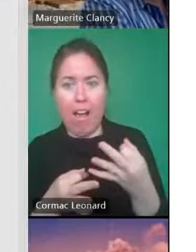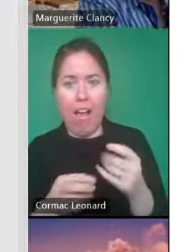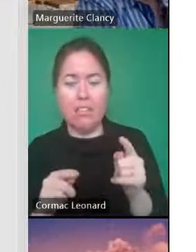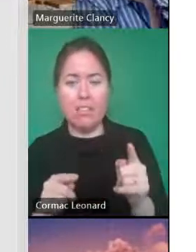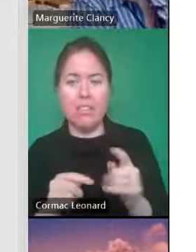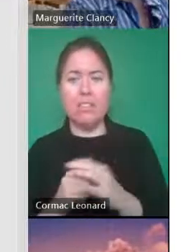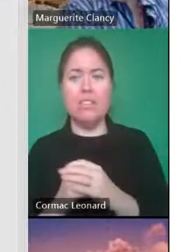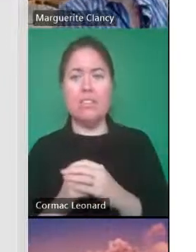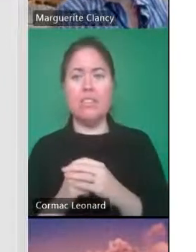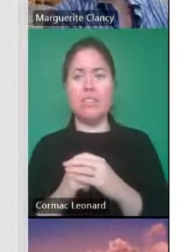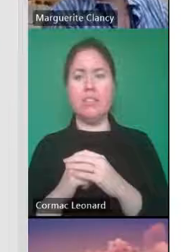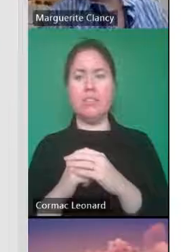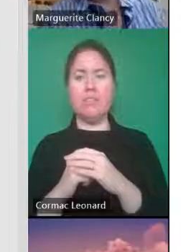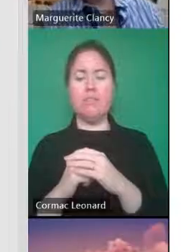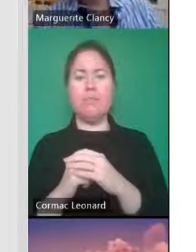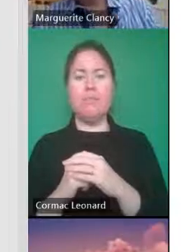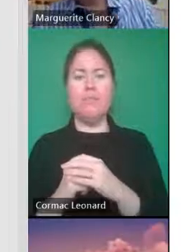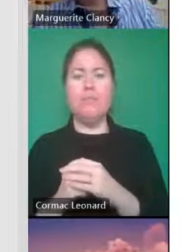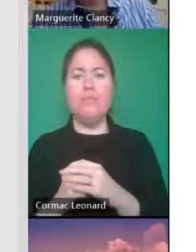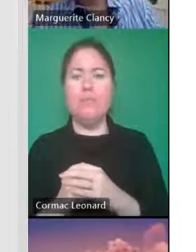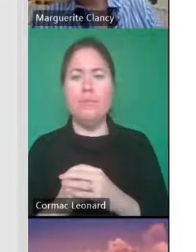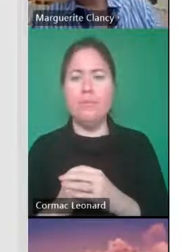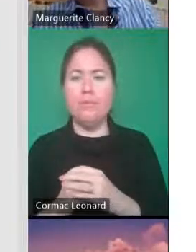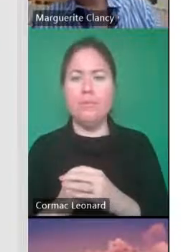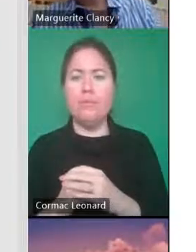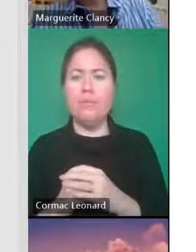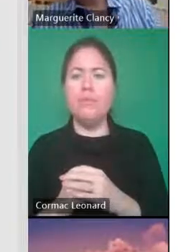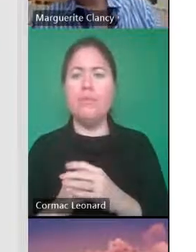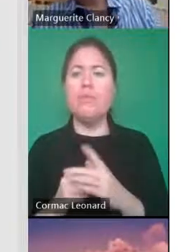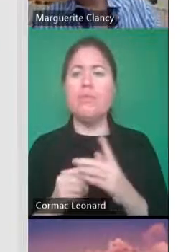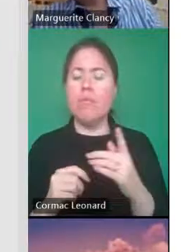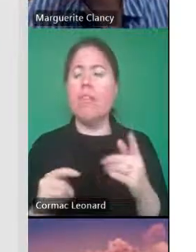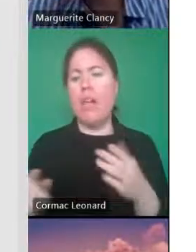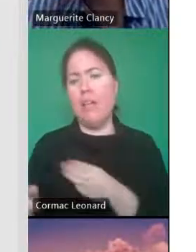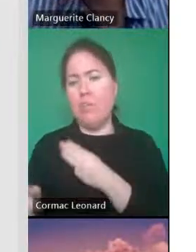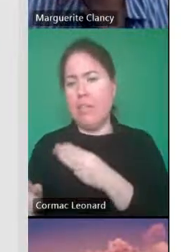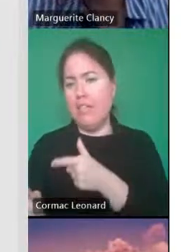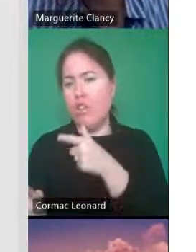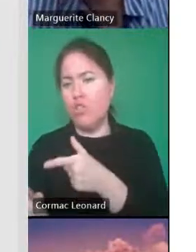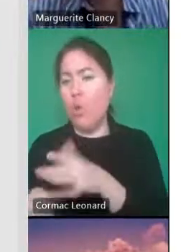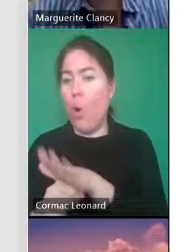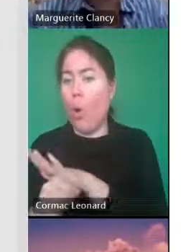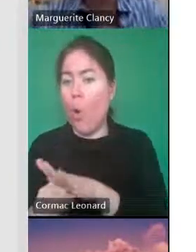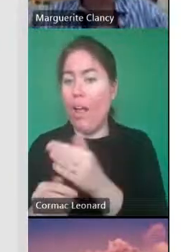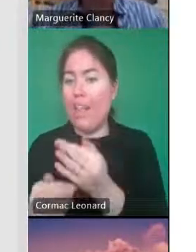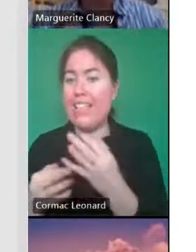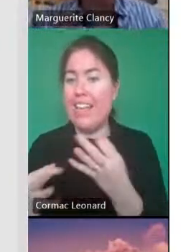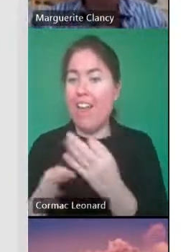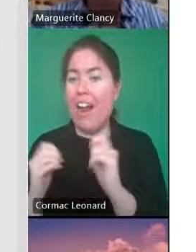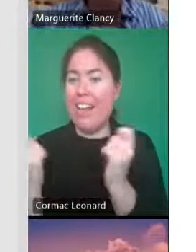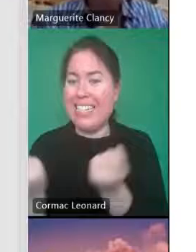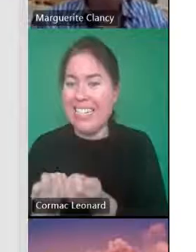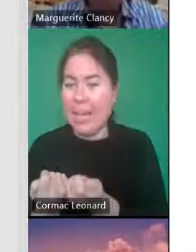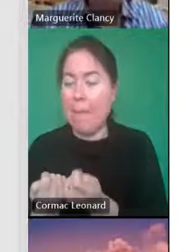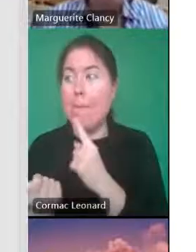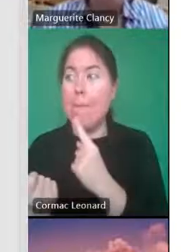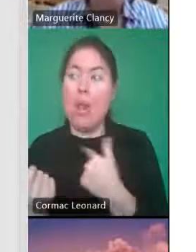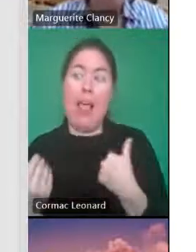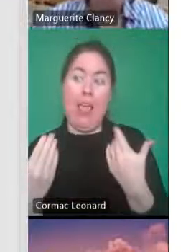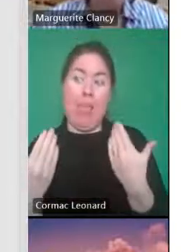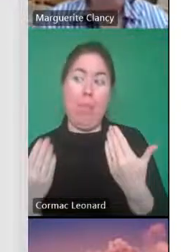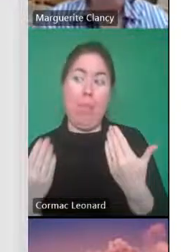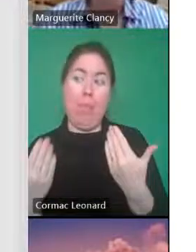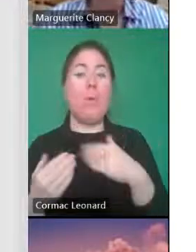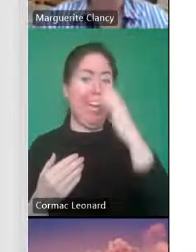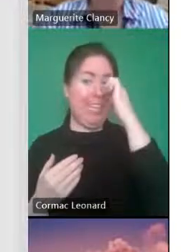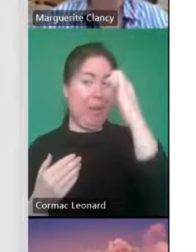so we do talk to your local safeguarding team or let us know. But the expectation is that from next